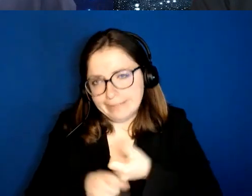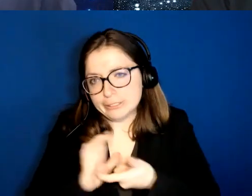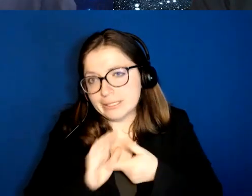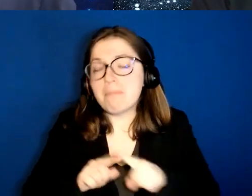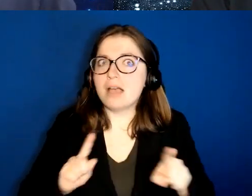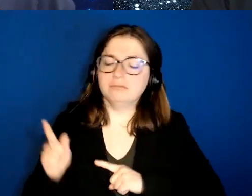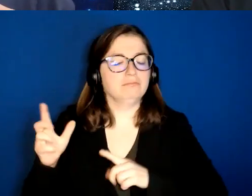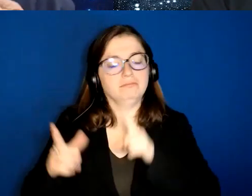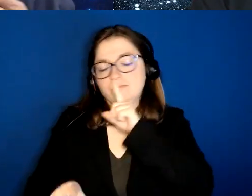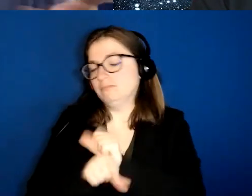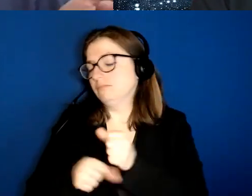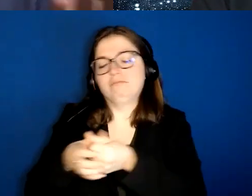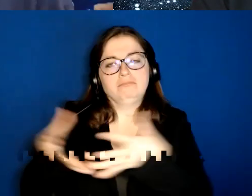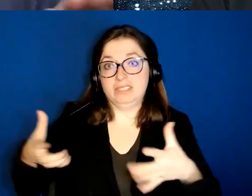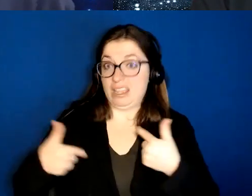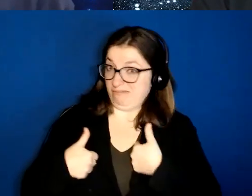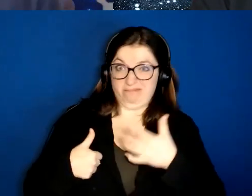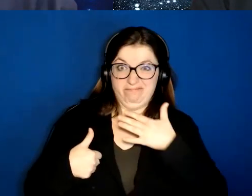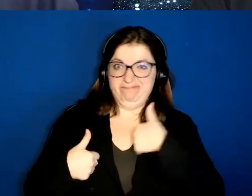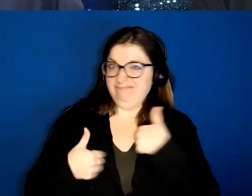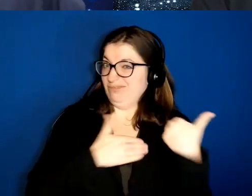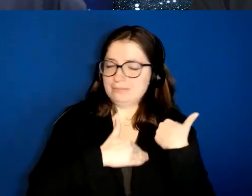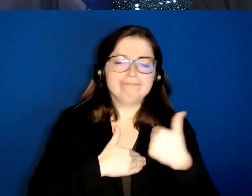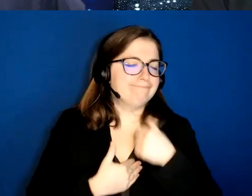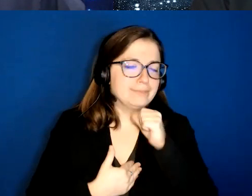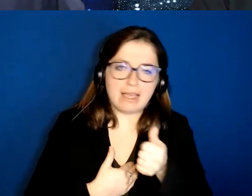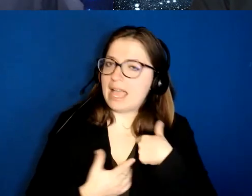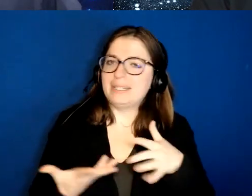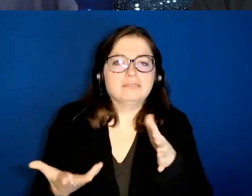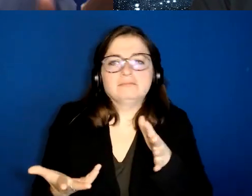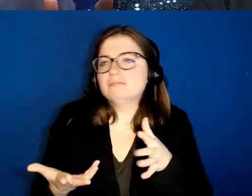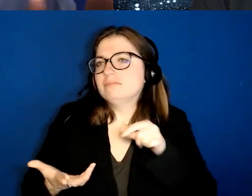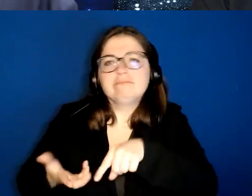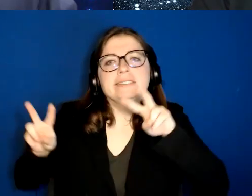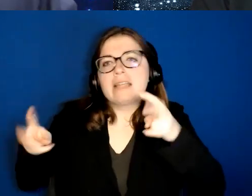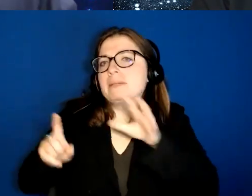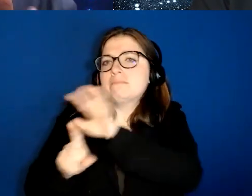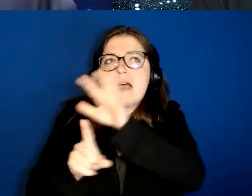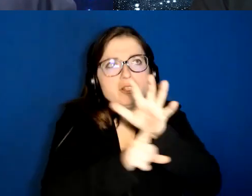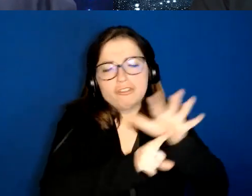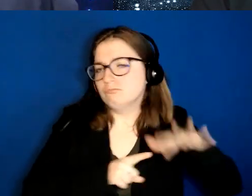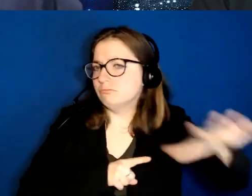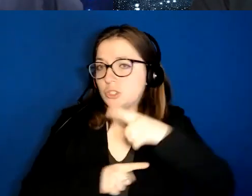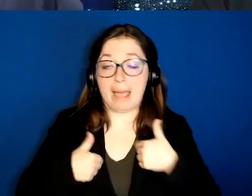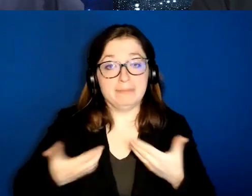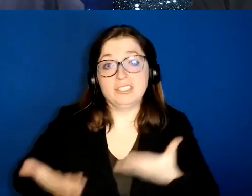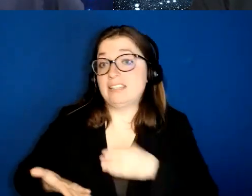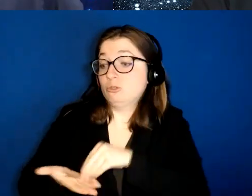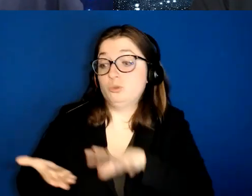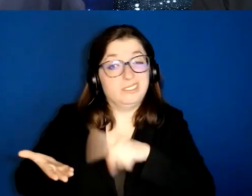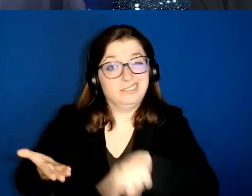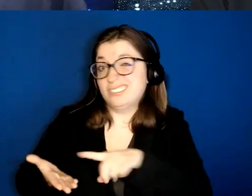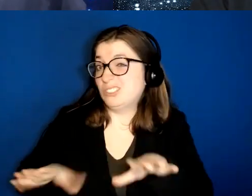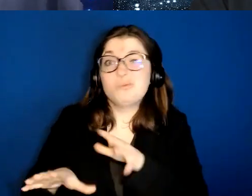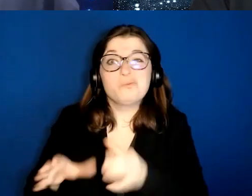it's not because of me. It's because it's the thing that's happening, you know, and I'm just sort of there for the ride. The students do most of the work. I